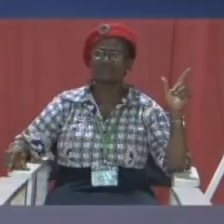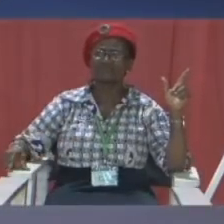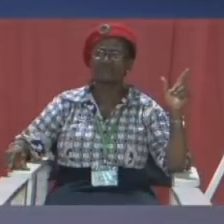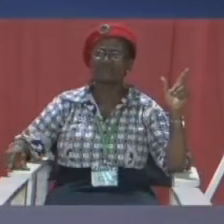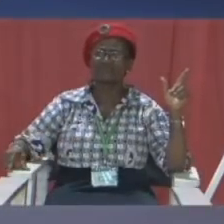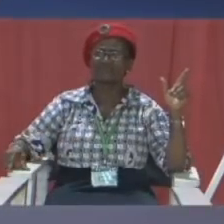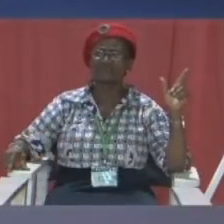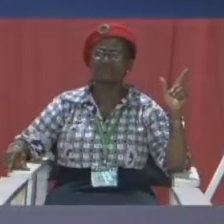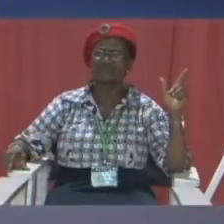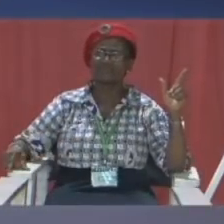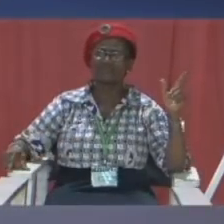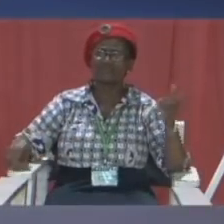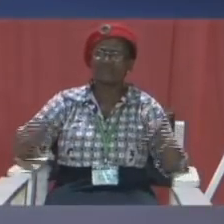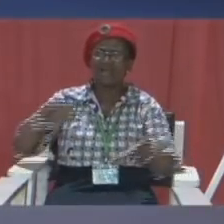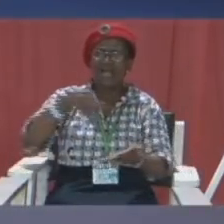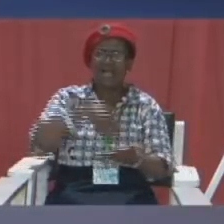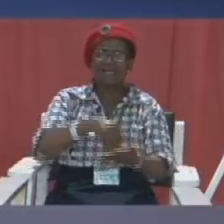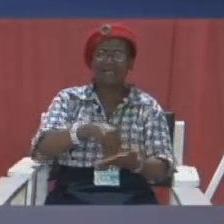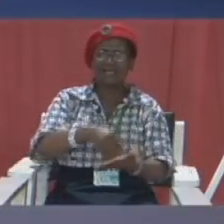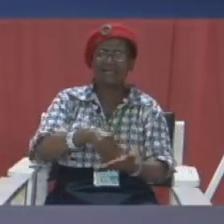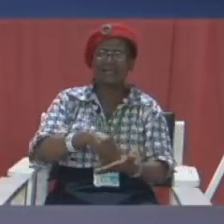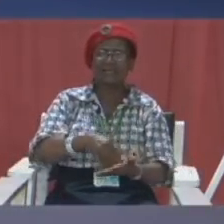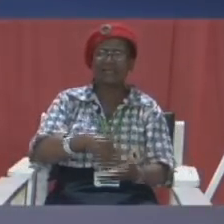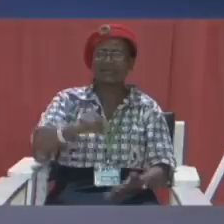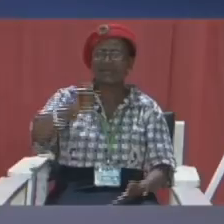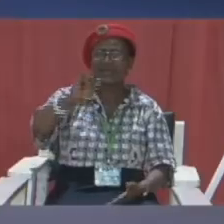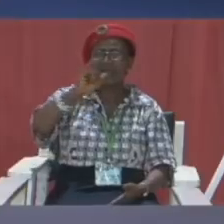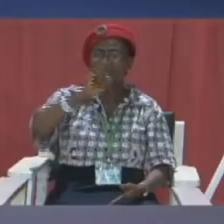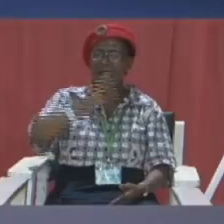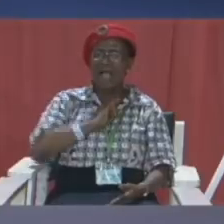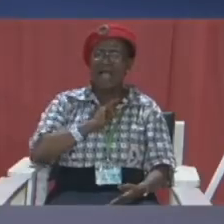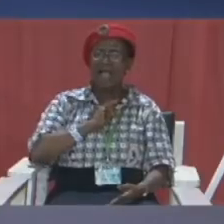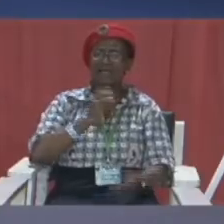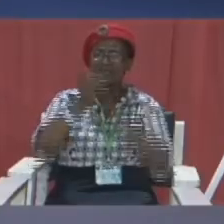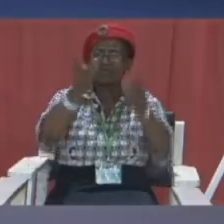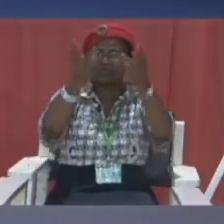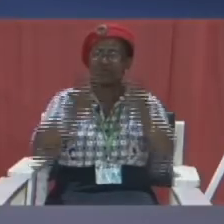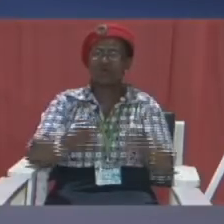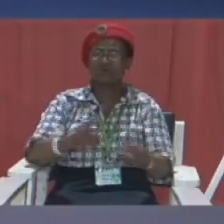Hallelujah. Again, I want to say amen to this one.